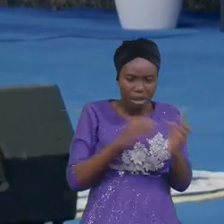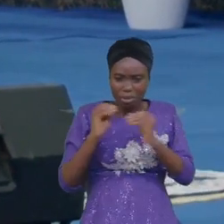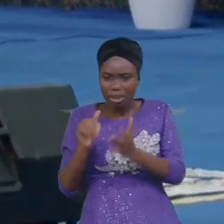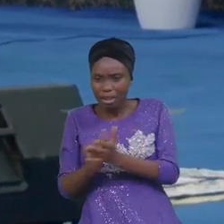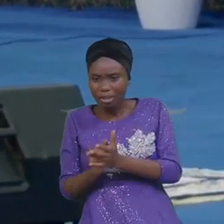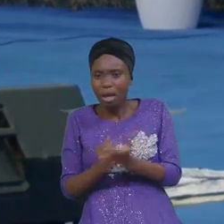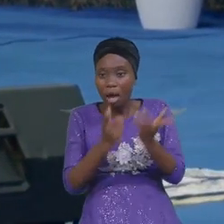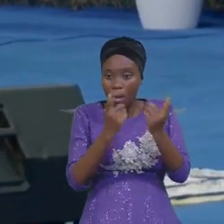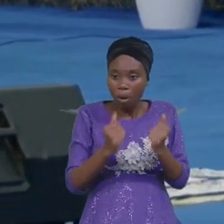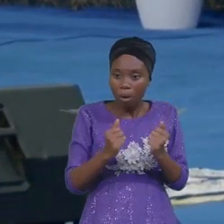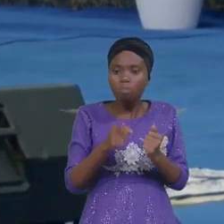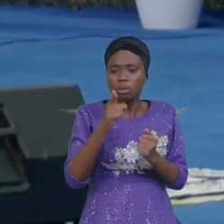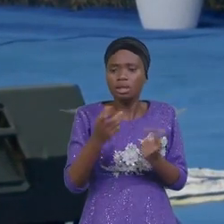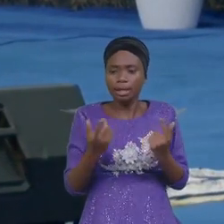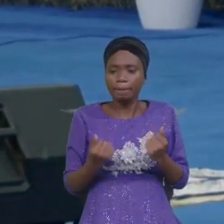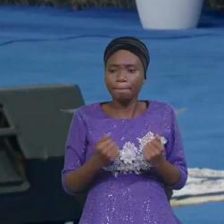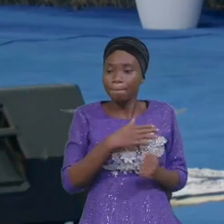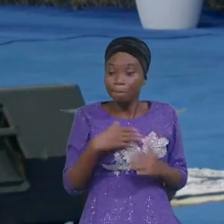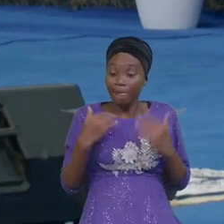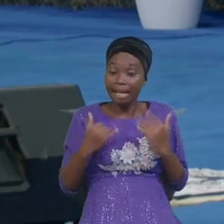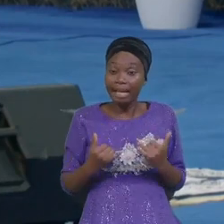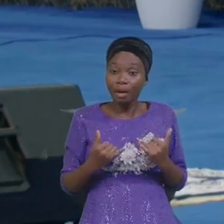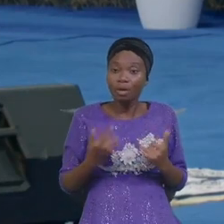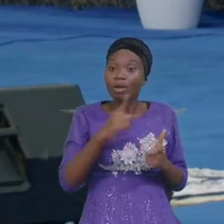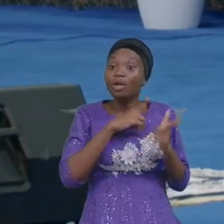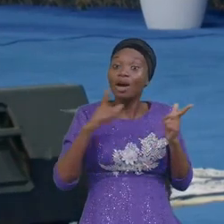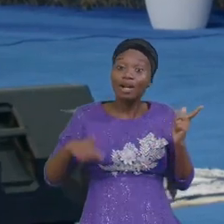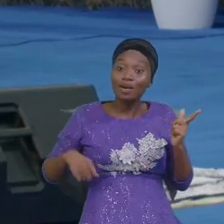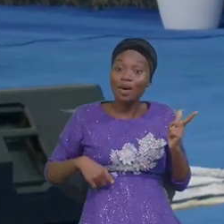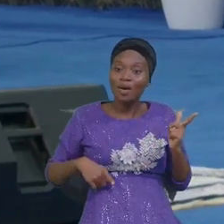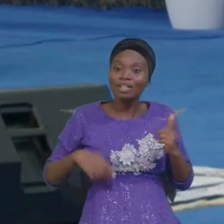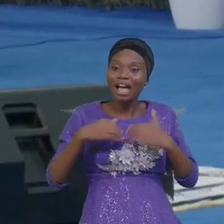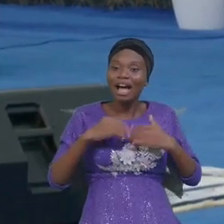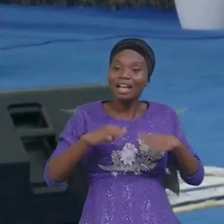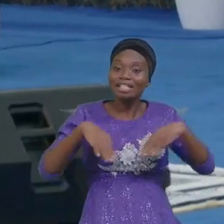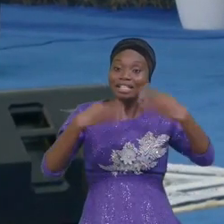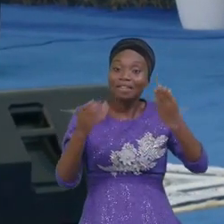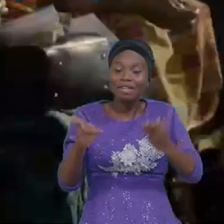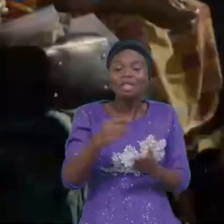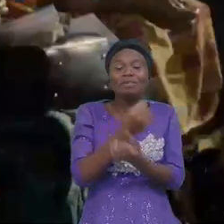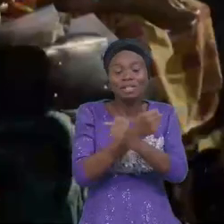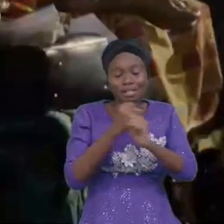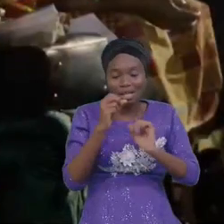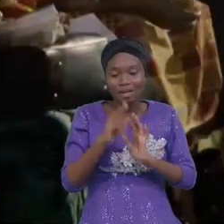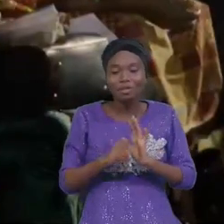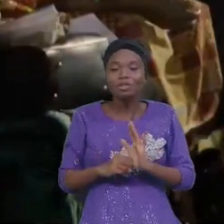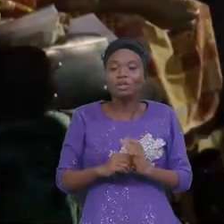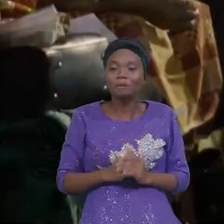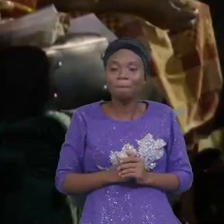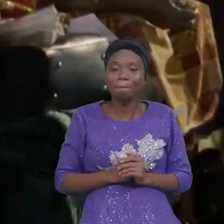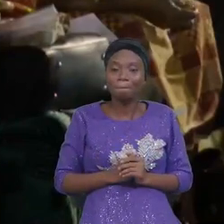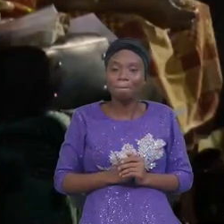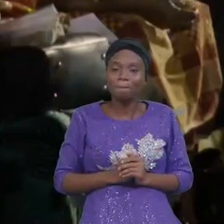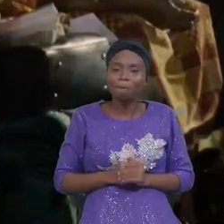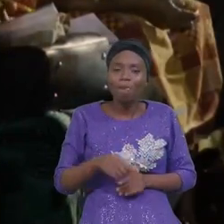I came. And now the Lord has given me salvation. You